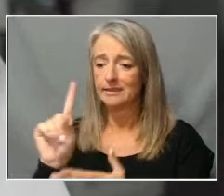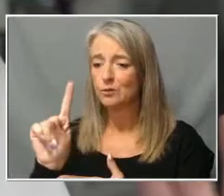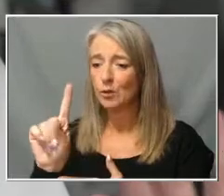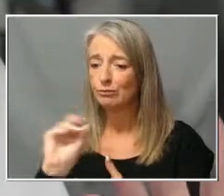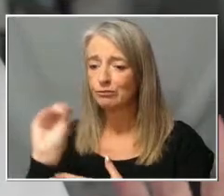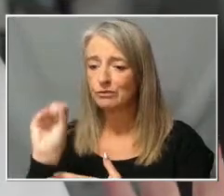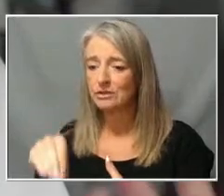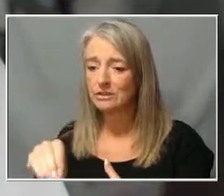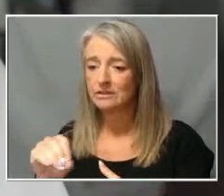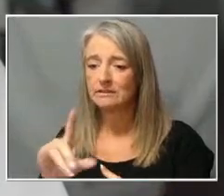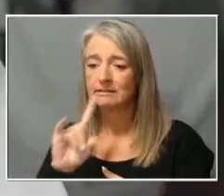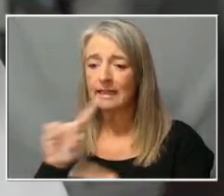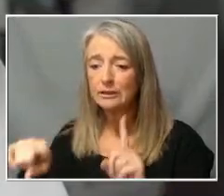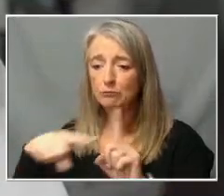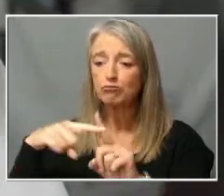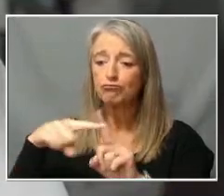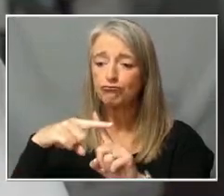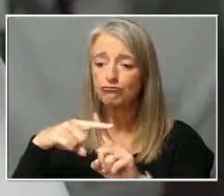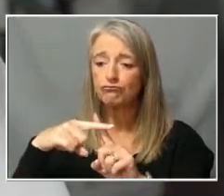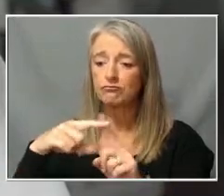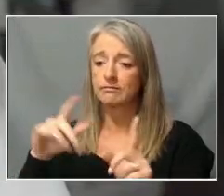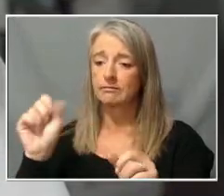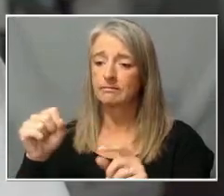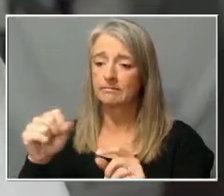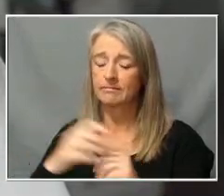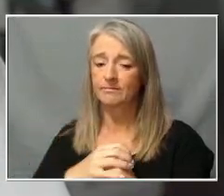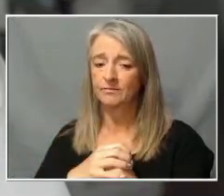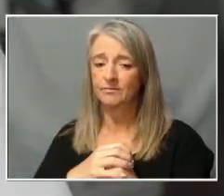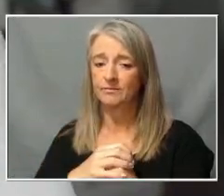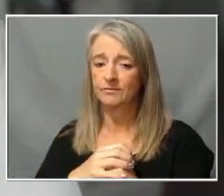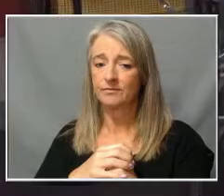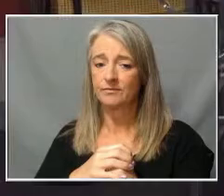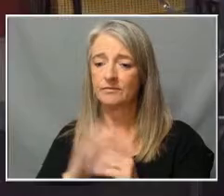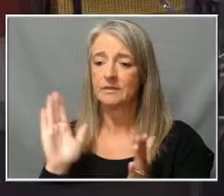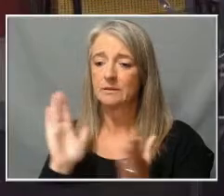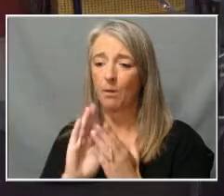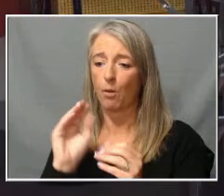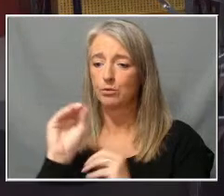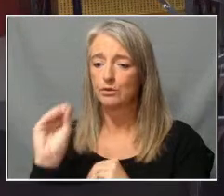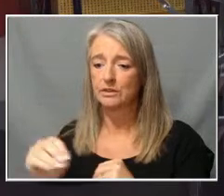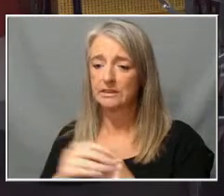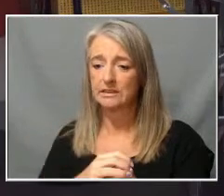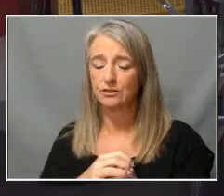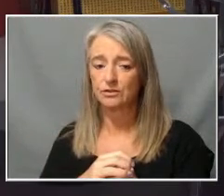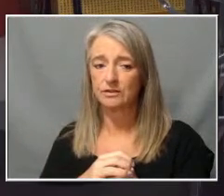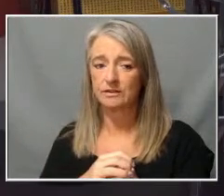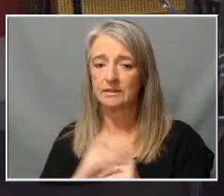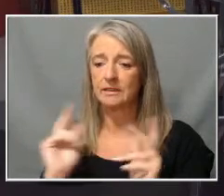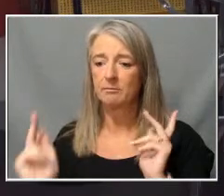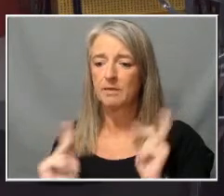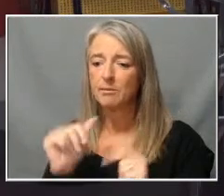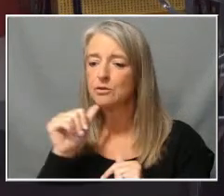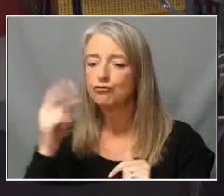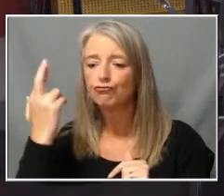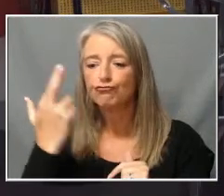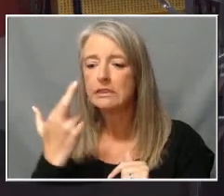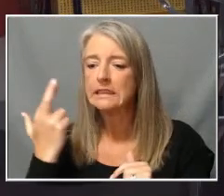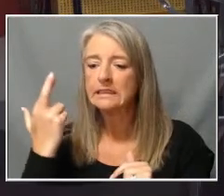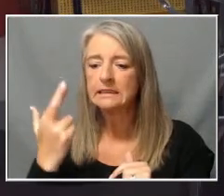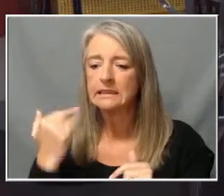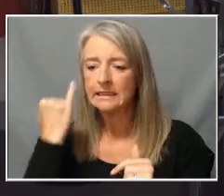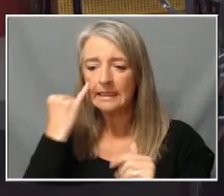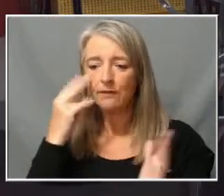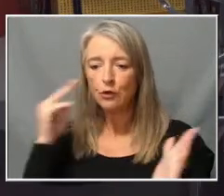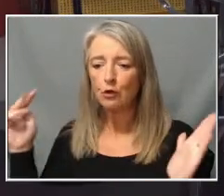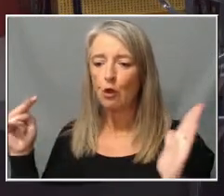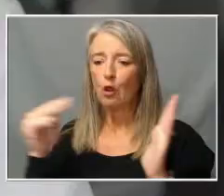that's a good thing, but yeah, so it's a small percentage. It's a good thing, but not a lot of people realize Yeah, that. we shine a very bright light on the military